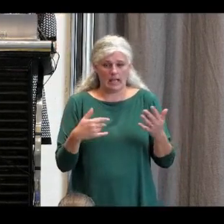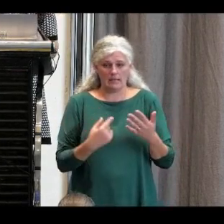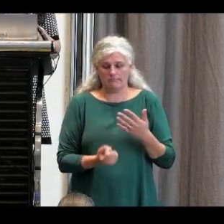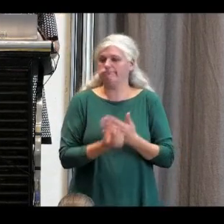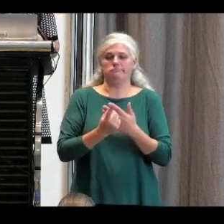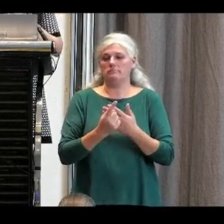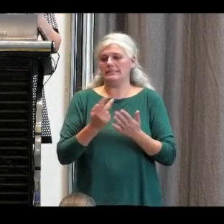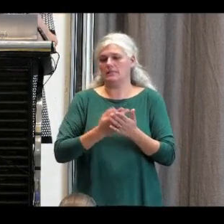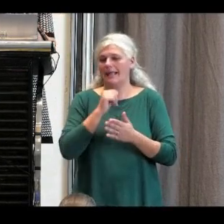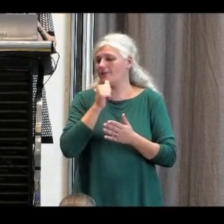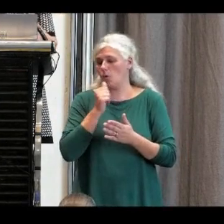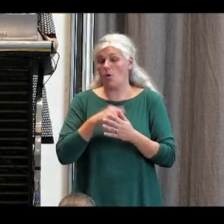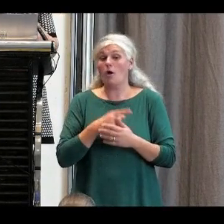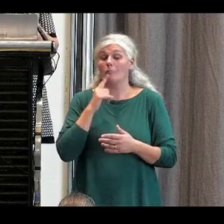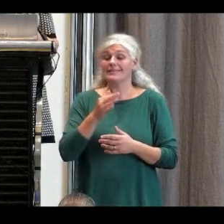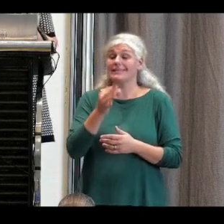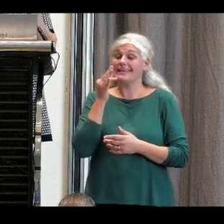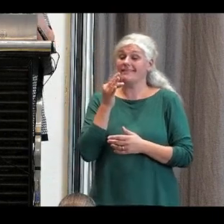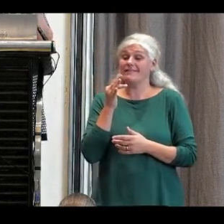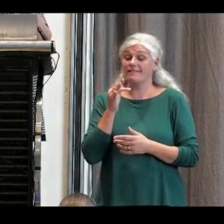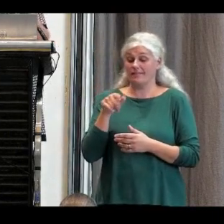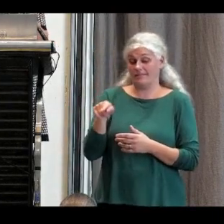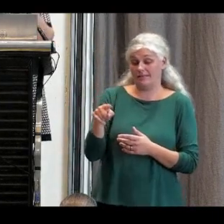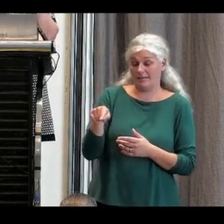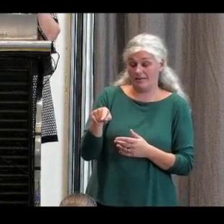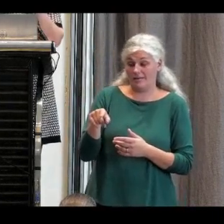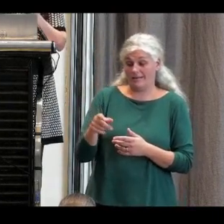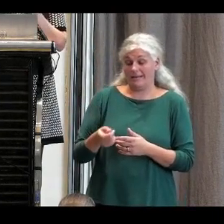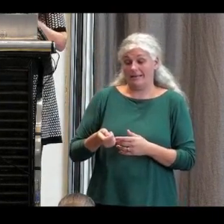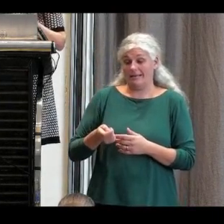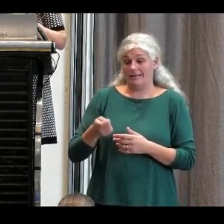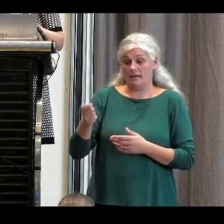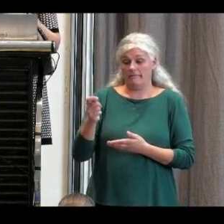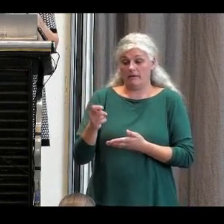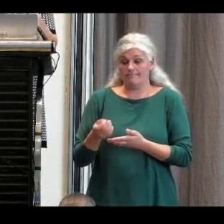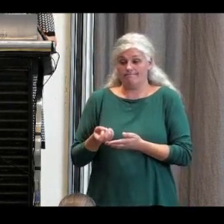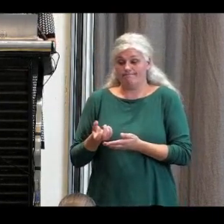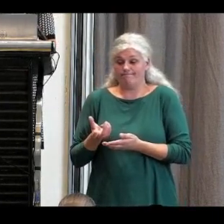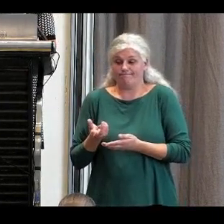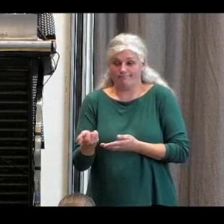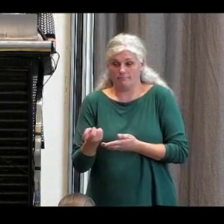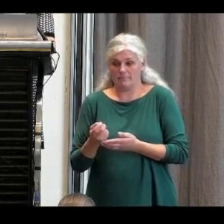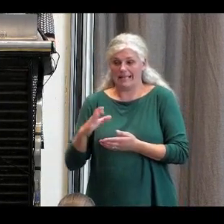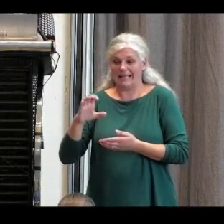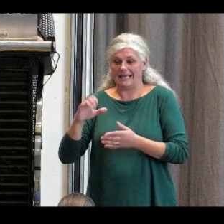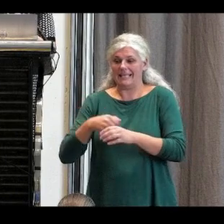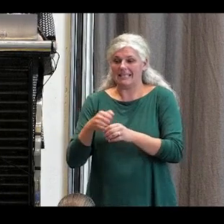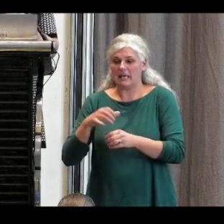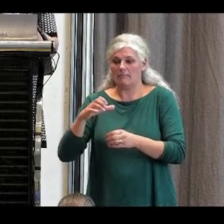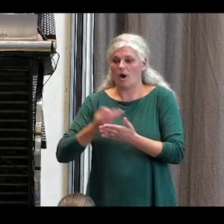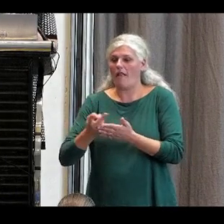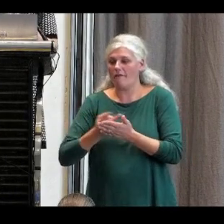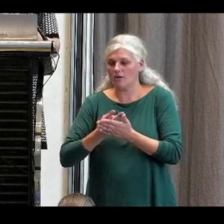spontaneous seizure. However, if we take them, we give them a low dose of a chemoconvulsant called kainic